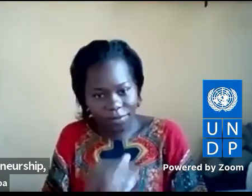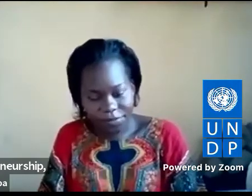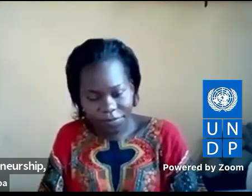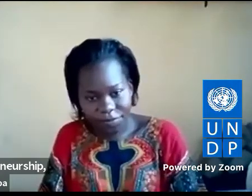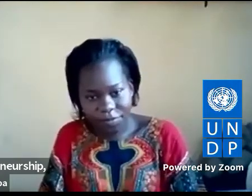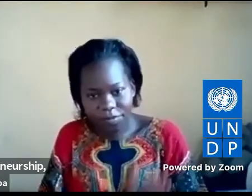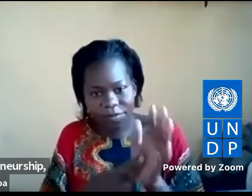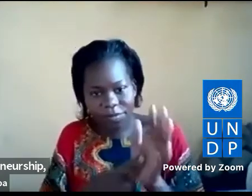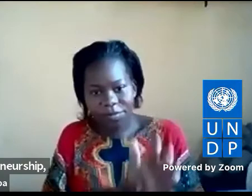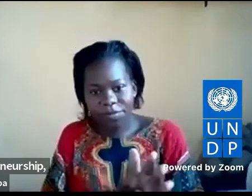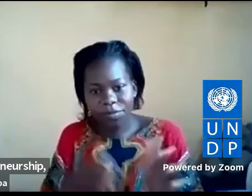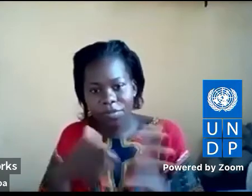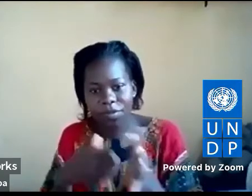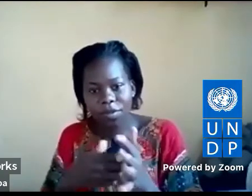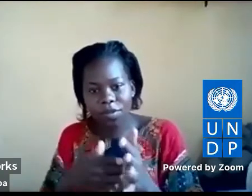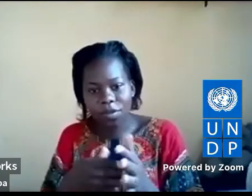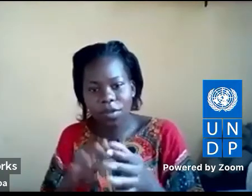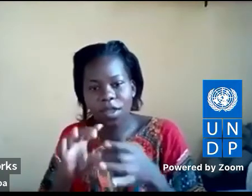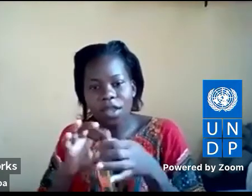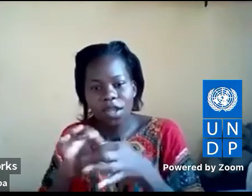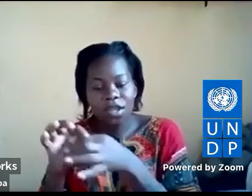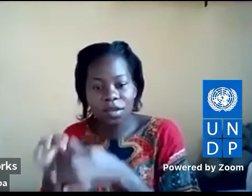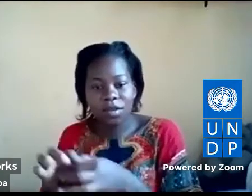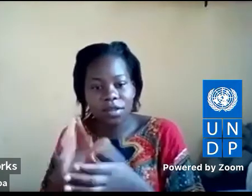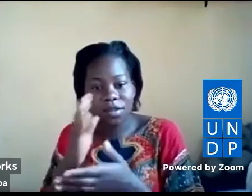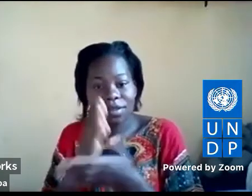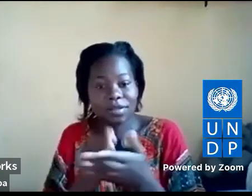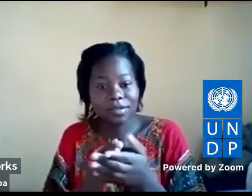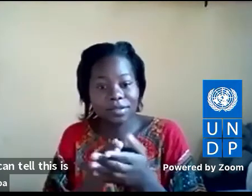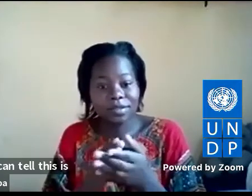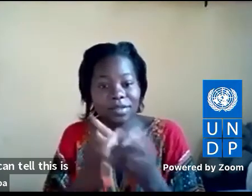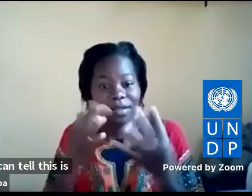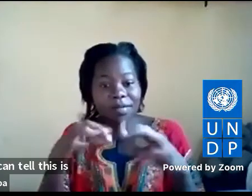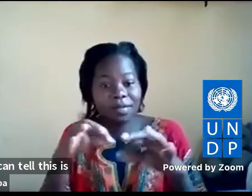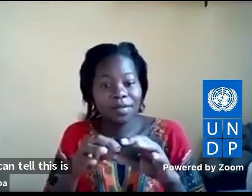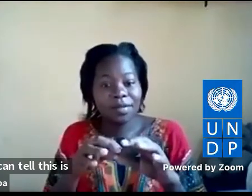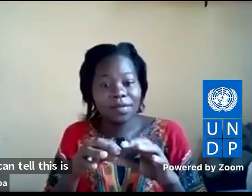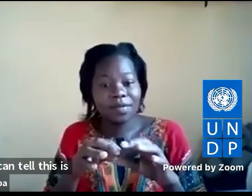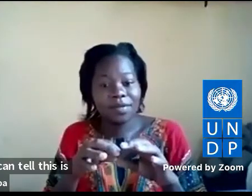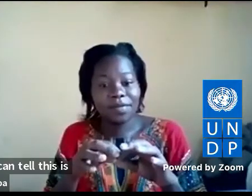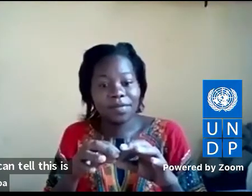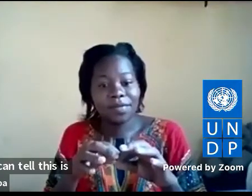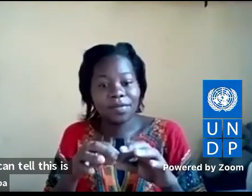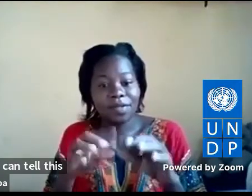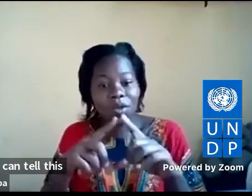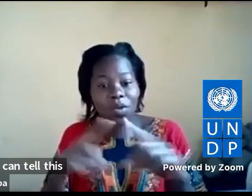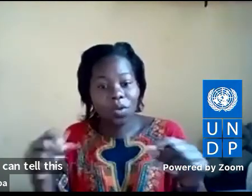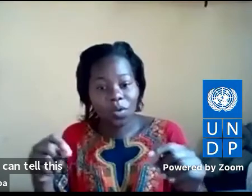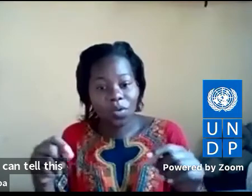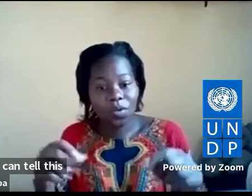of networks and capital? There are some keywords here. You can tell this is from an academic. Sustainable